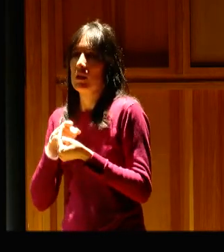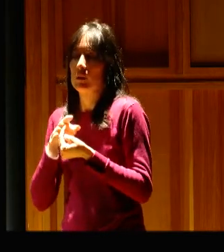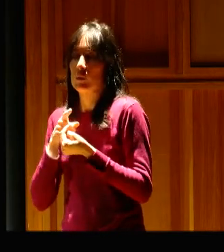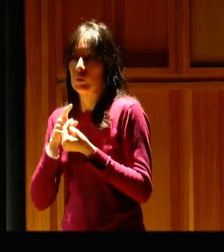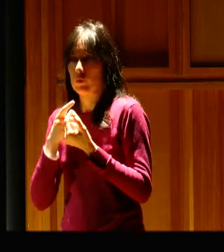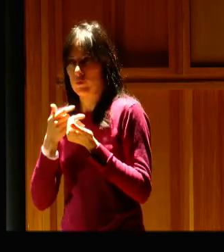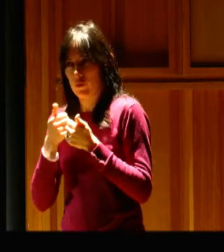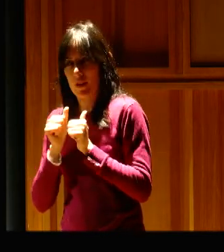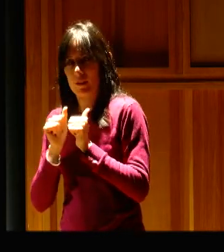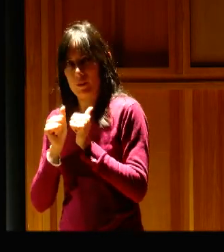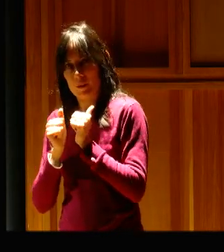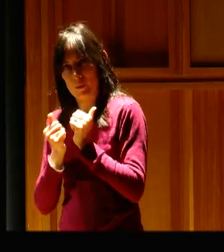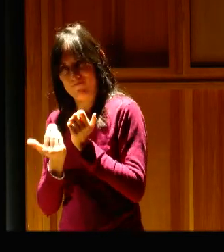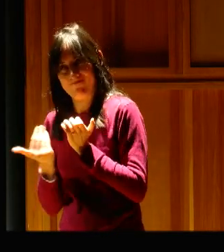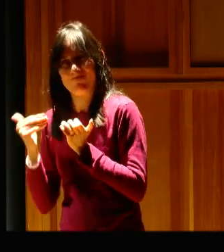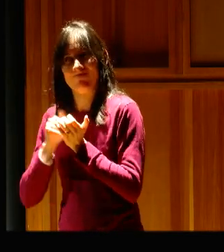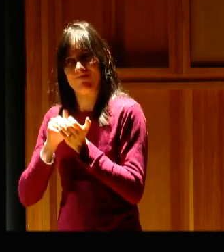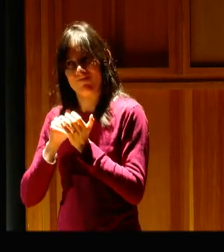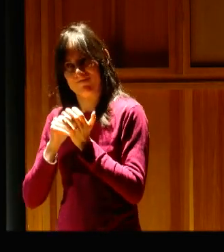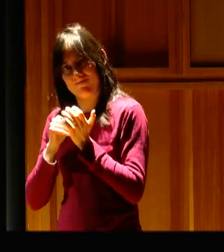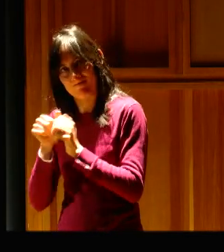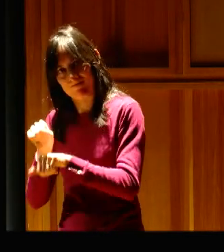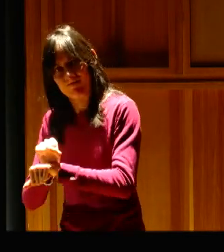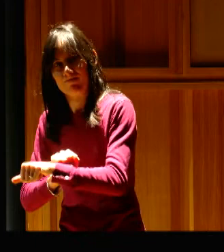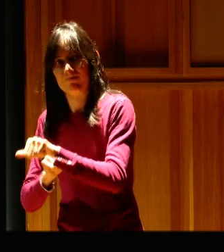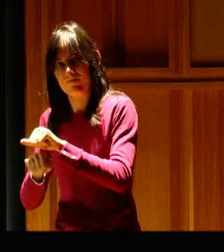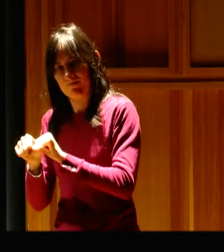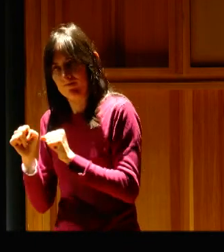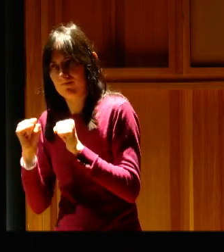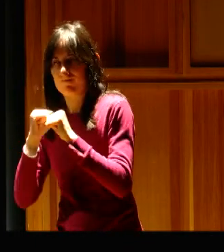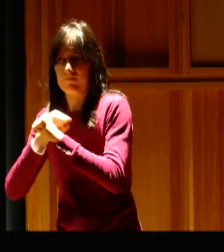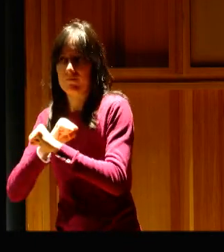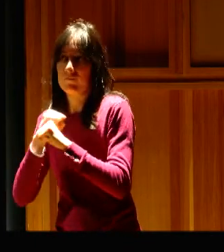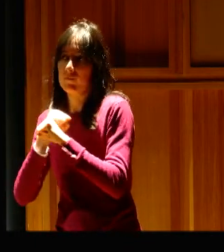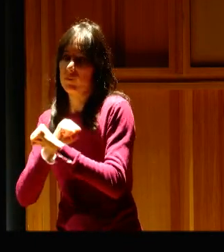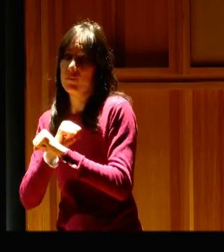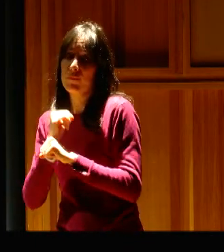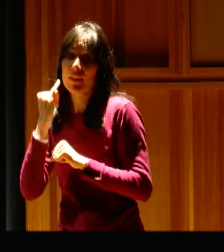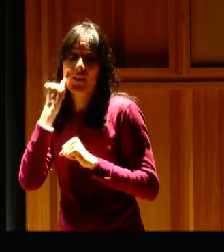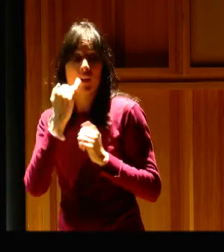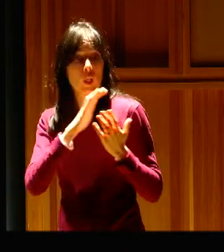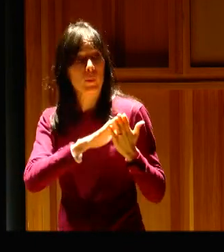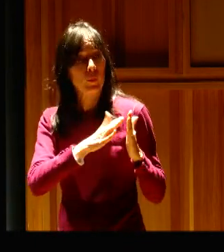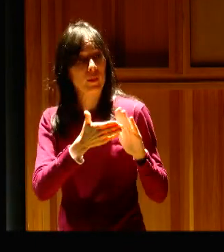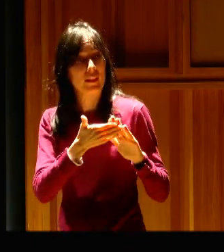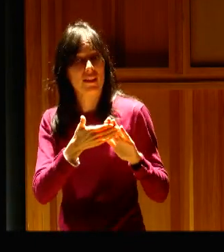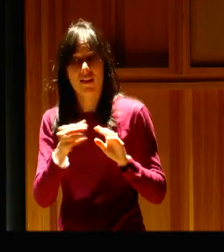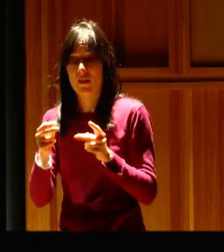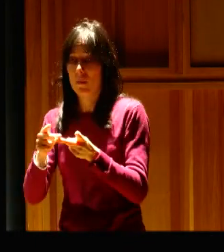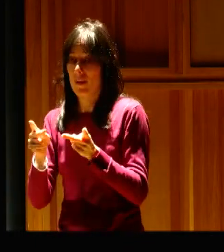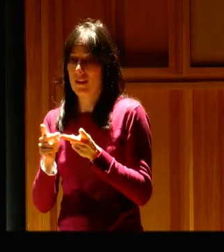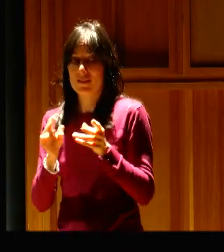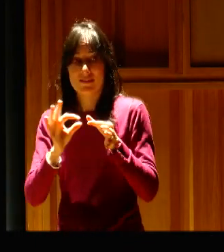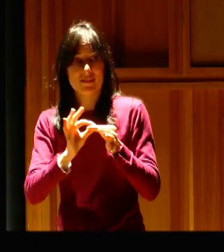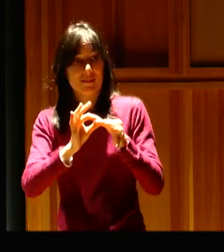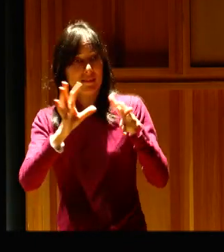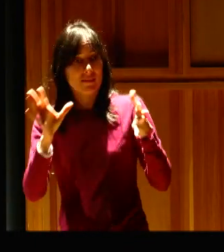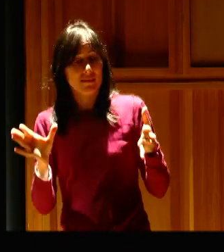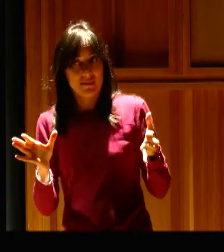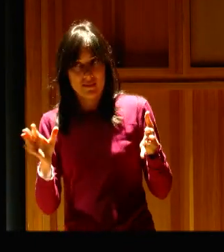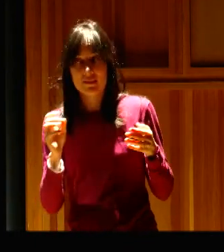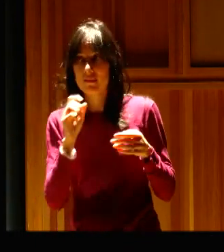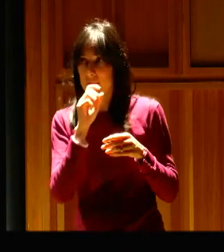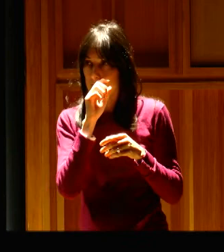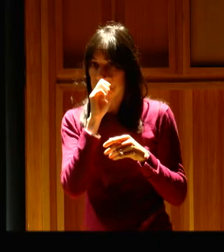resilience. Severing place and community means that you are severing a community to their local